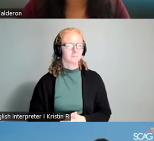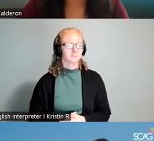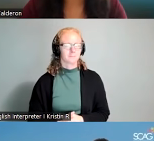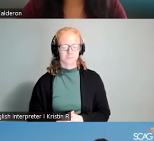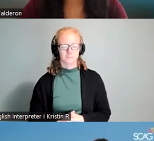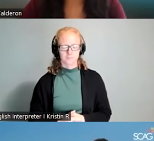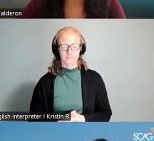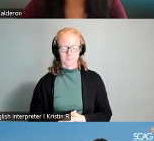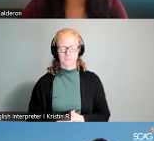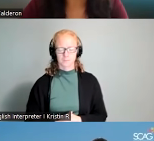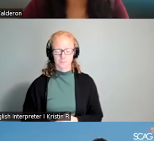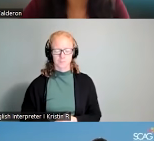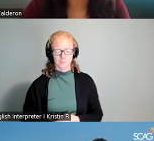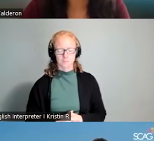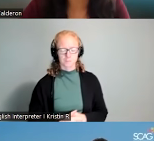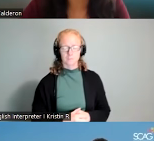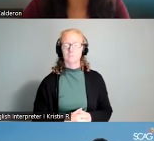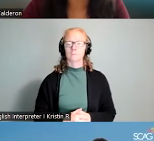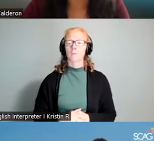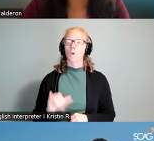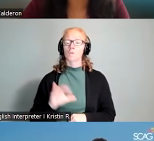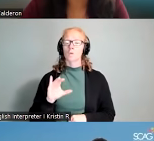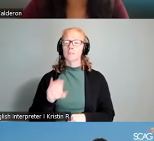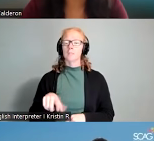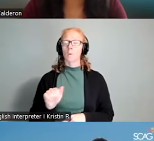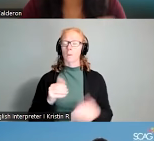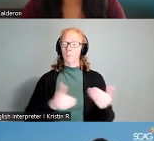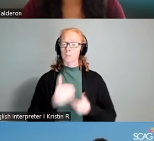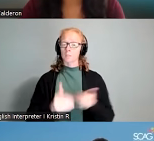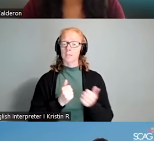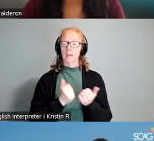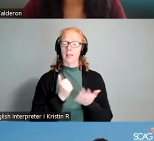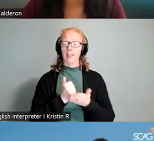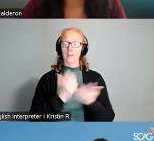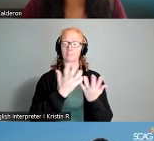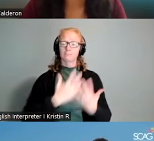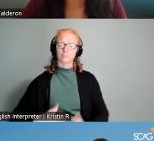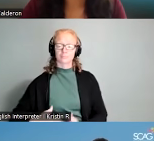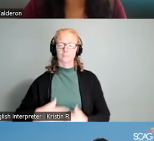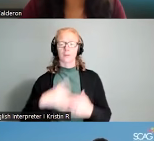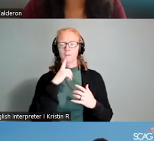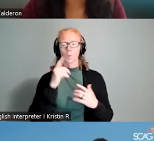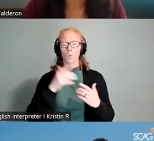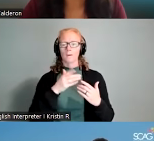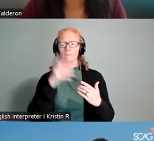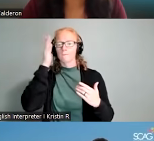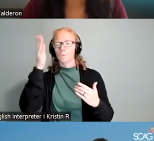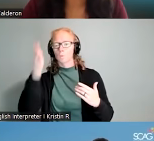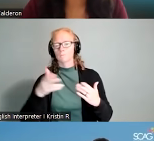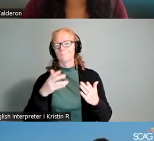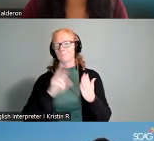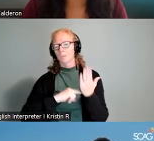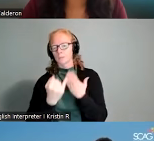also help streamline the CEQA process for qualifying infill projects for specifically